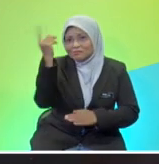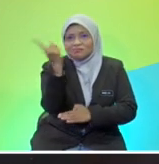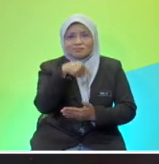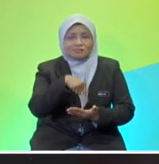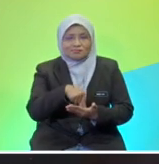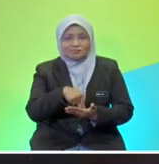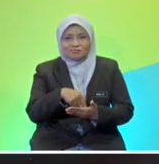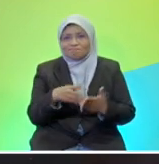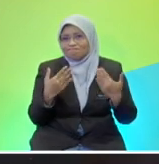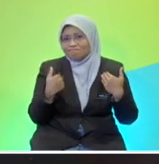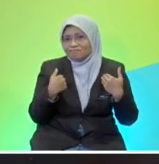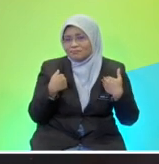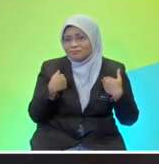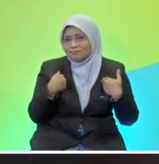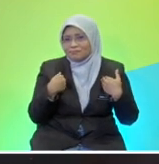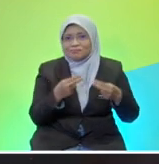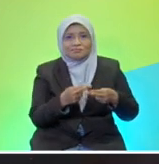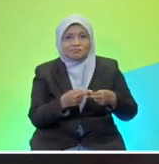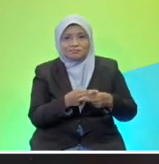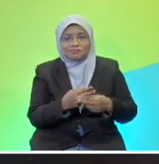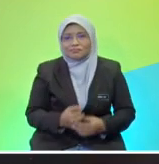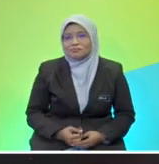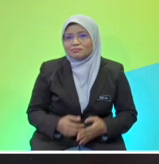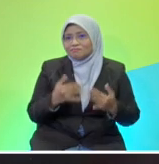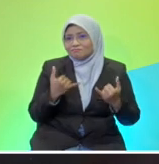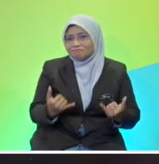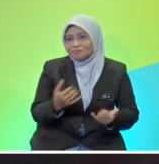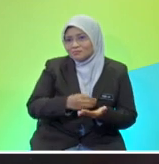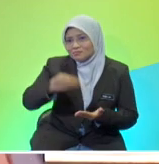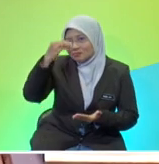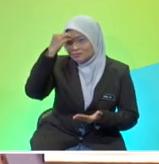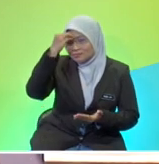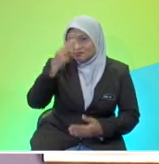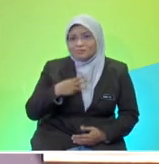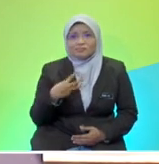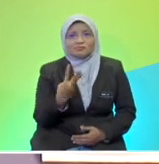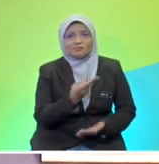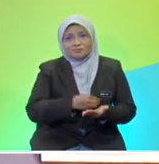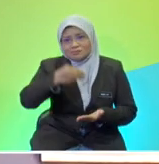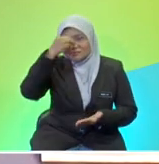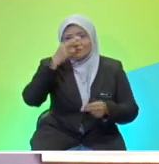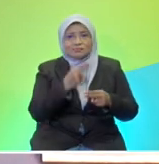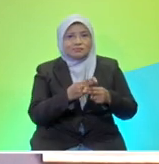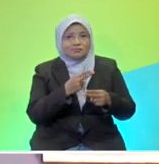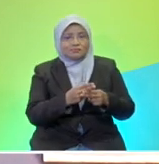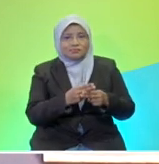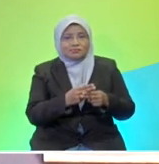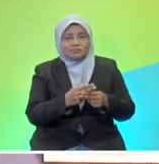learned throughout this lesson? Alright, for today's lesson, we have learned the names of the